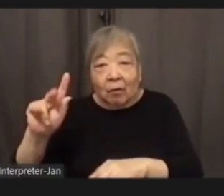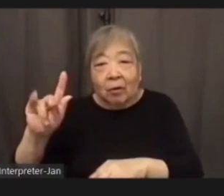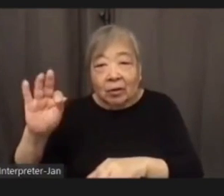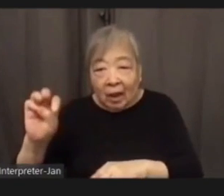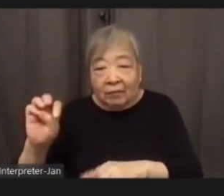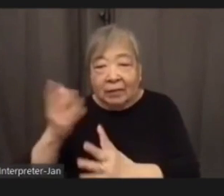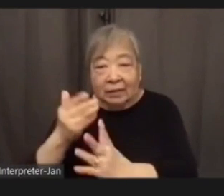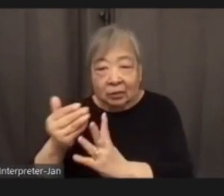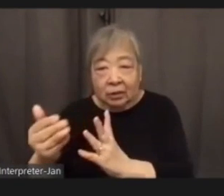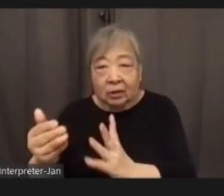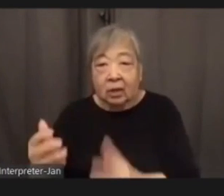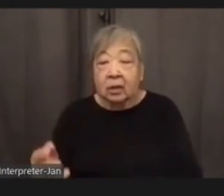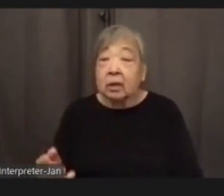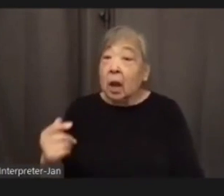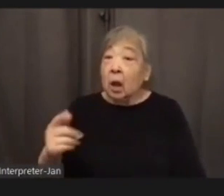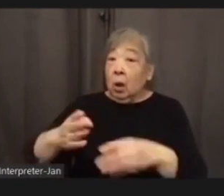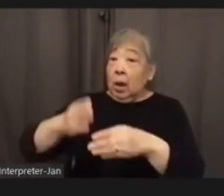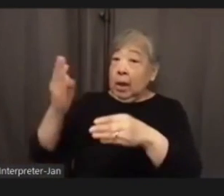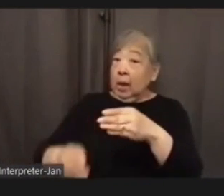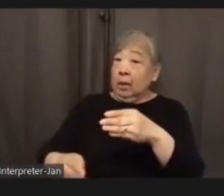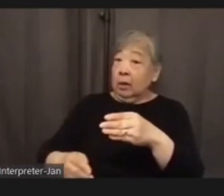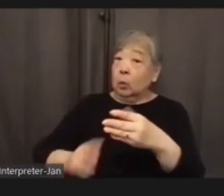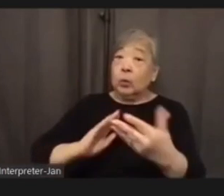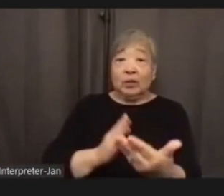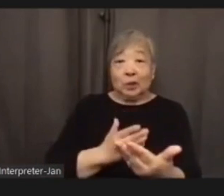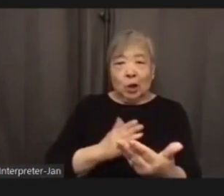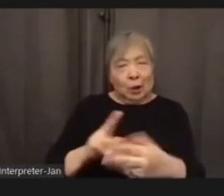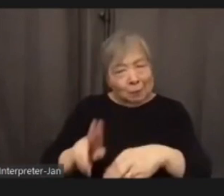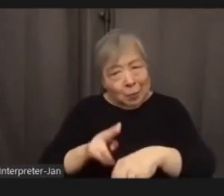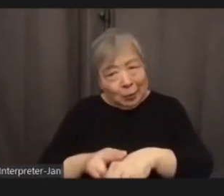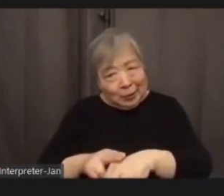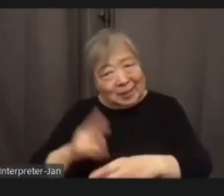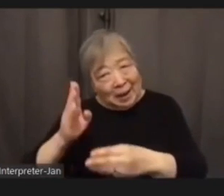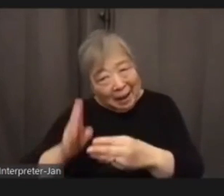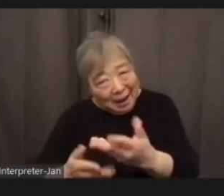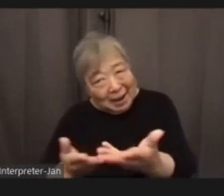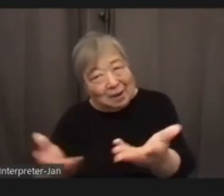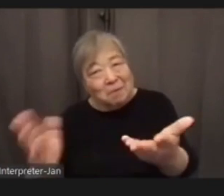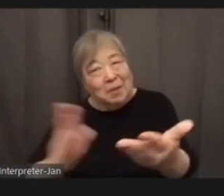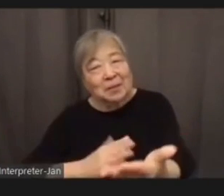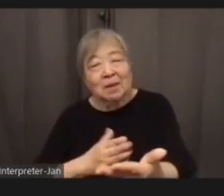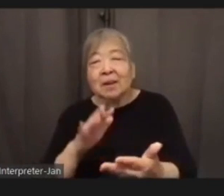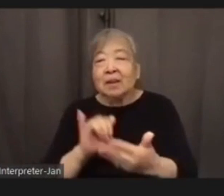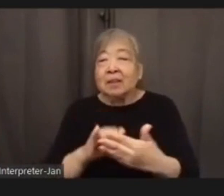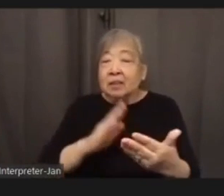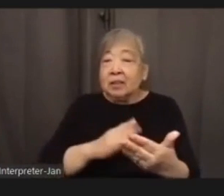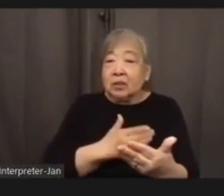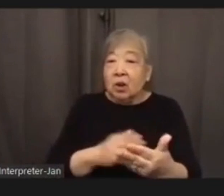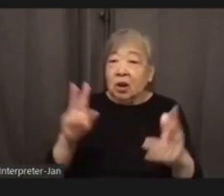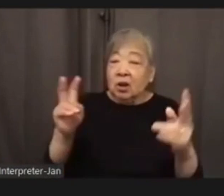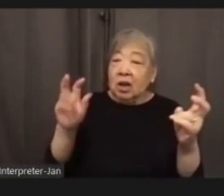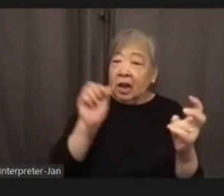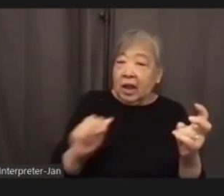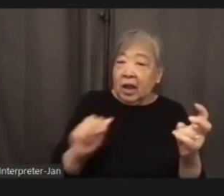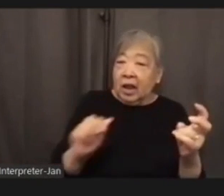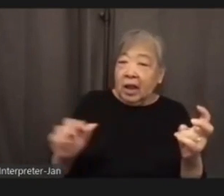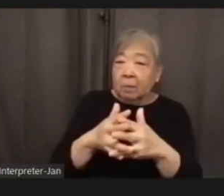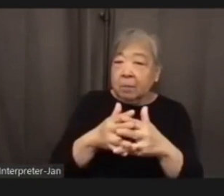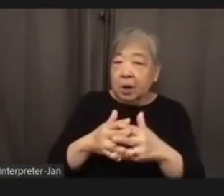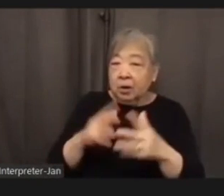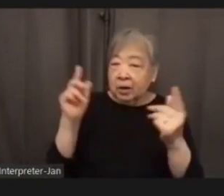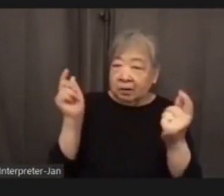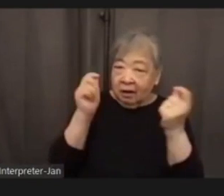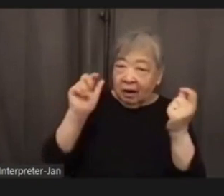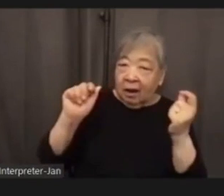out with a song, of course. We're going to go out with a song. And this particular song is an Asian American anthem. It is